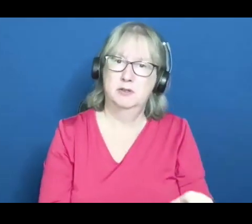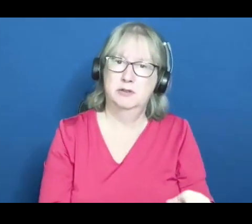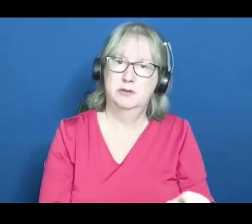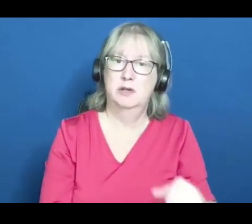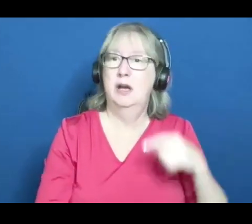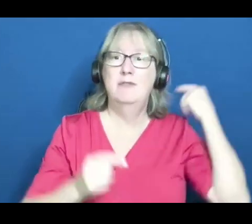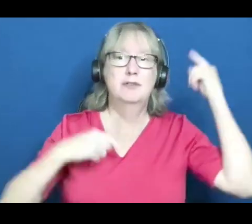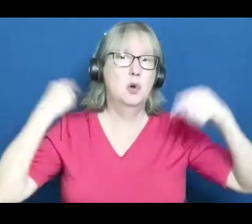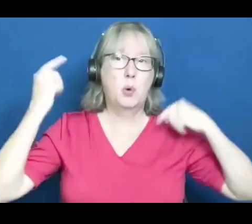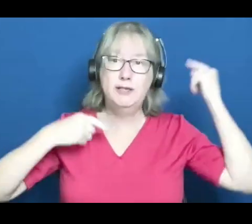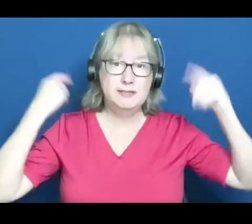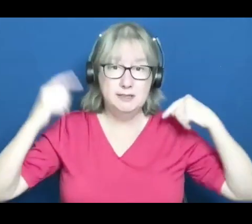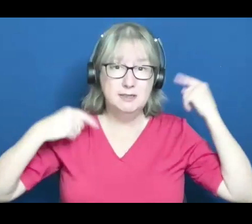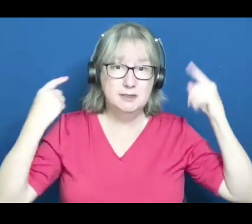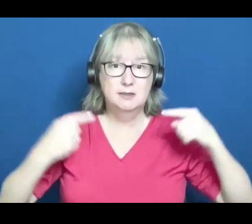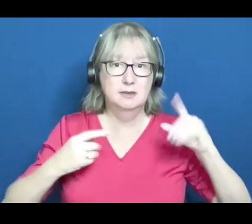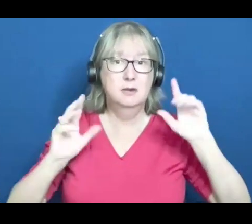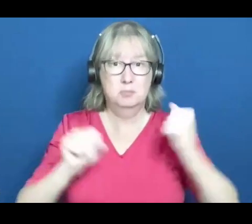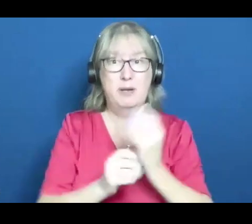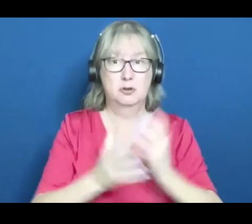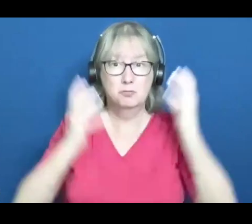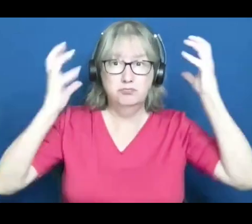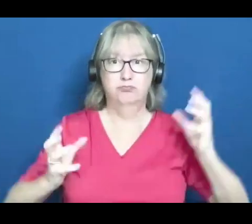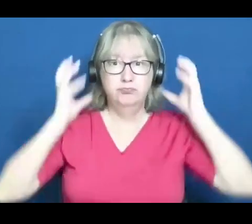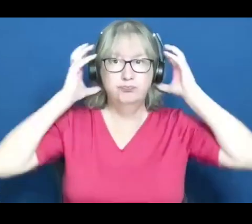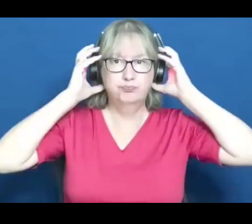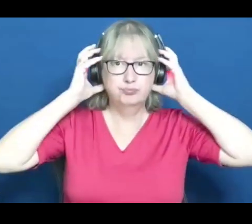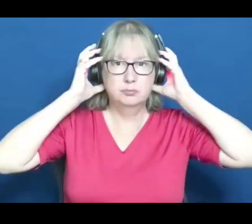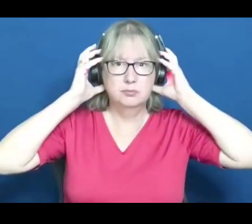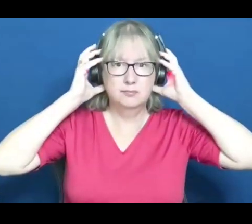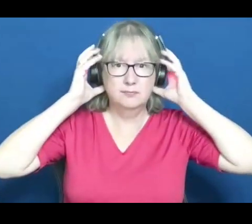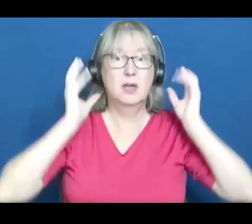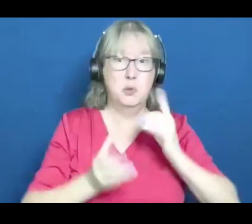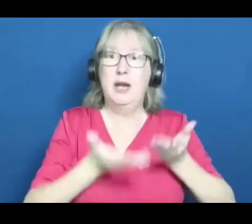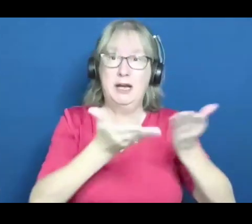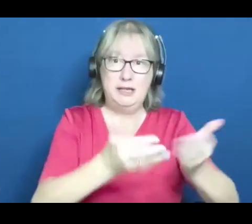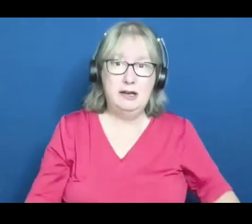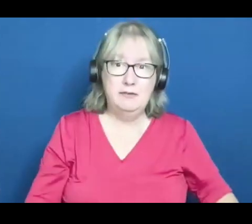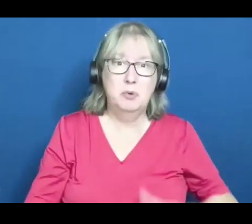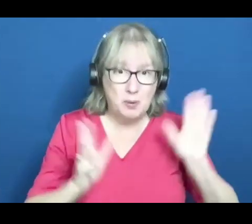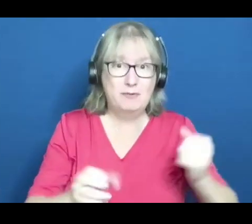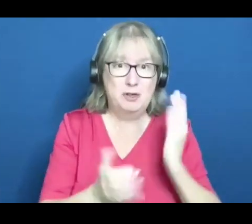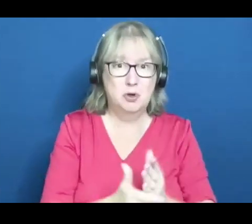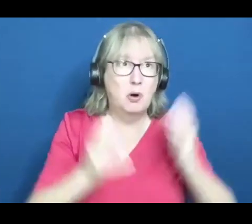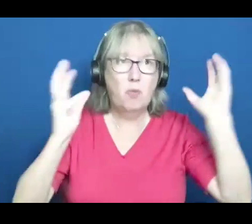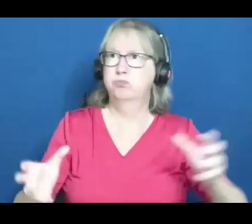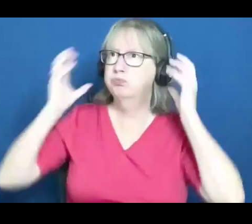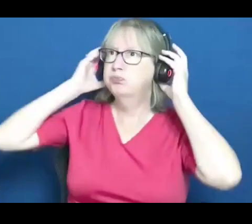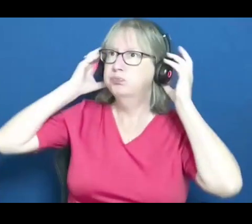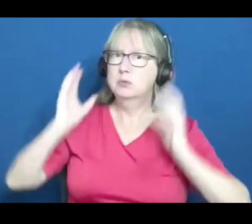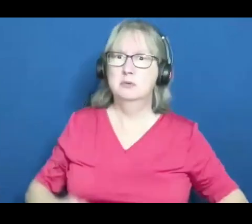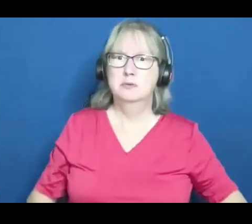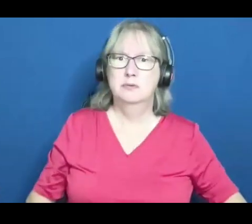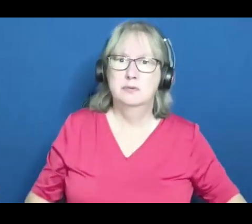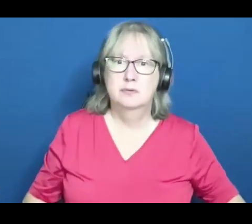noisy environment, that they're actually wearing them. That's the big one. You can supply it, but are they wearing them? So even just a visual check